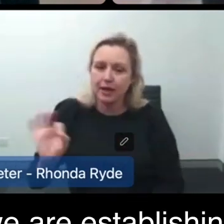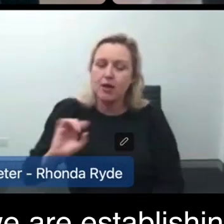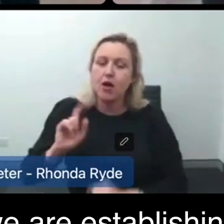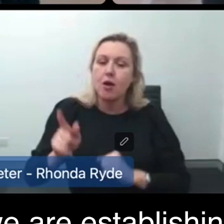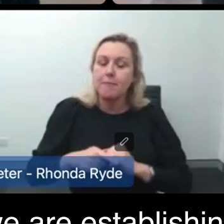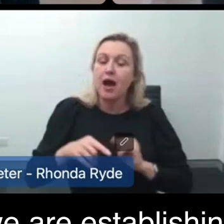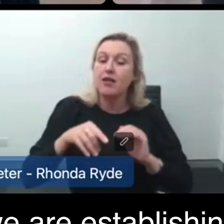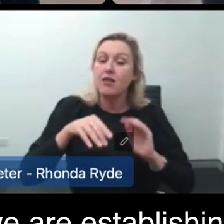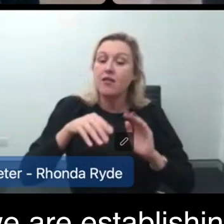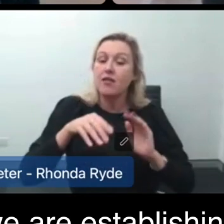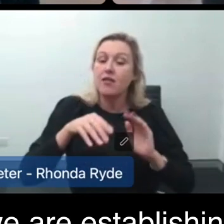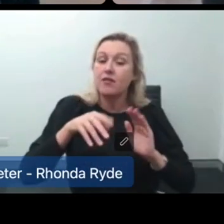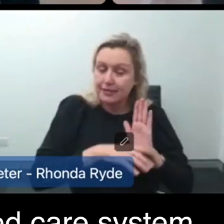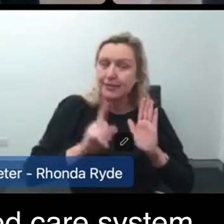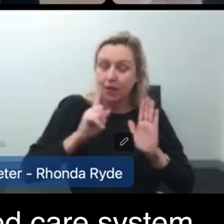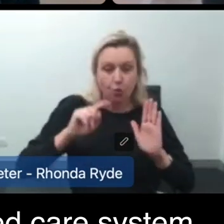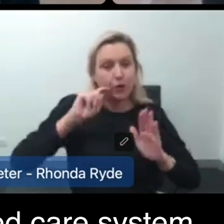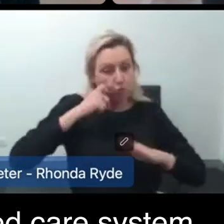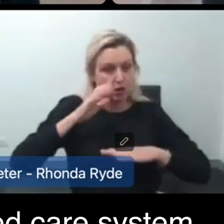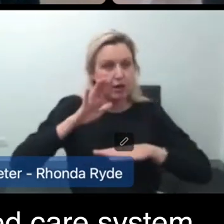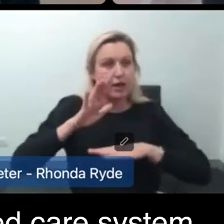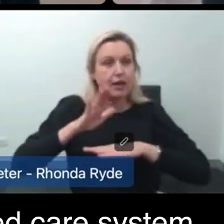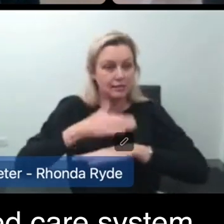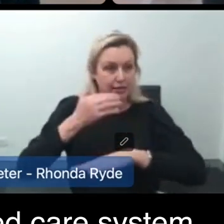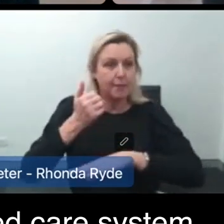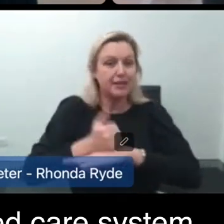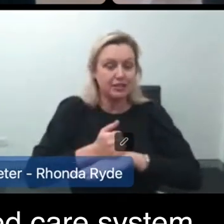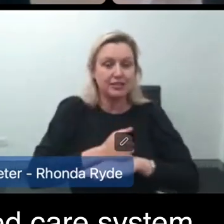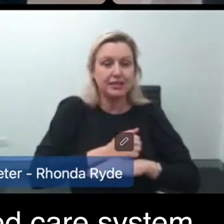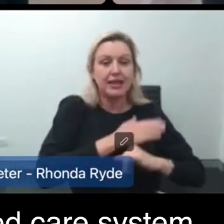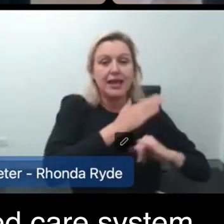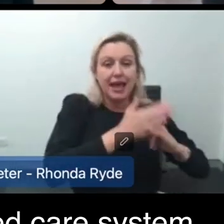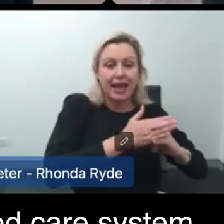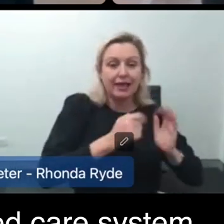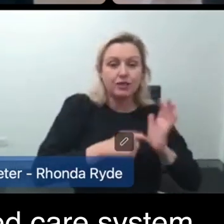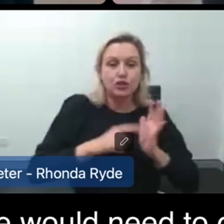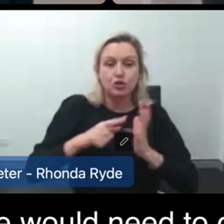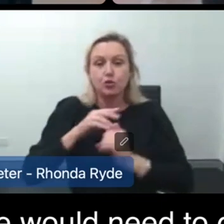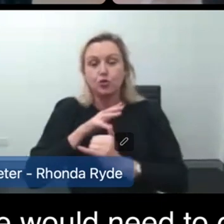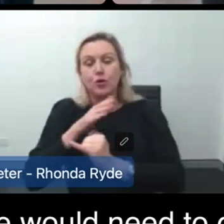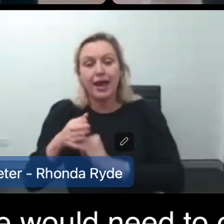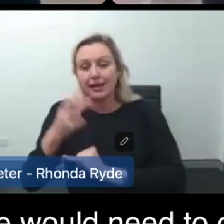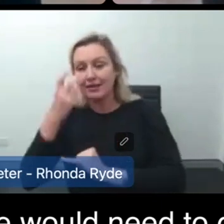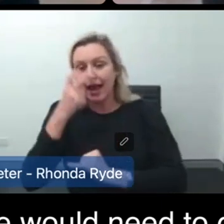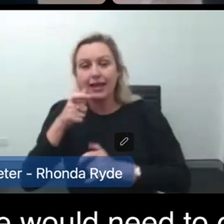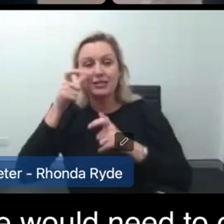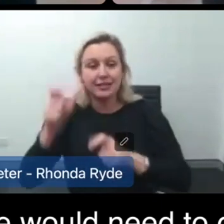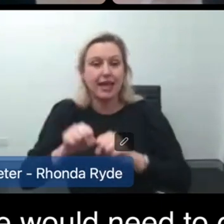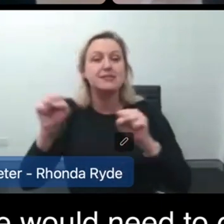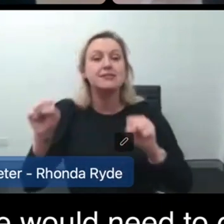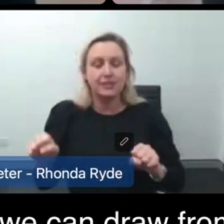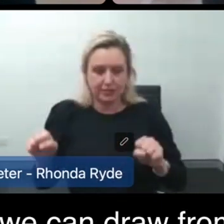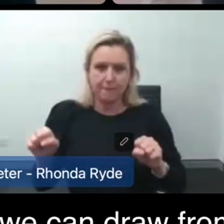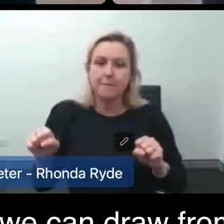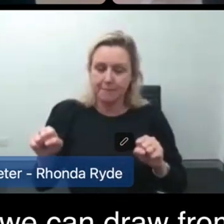policy direction is that we are establishing or building an end-to-end aged care system. But I think as a first step, what we would need